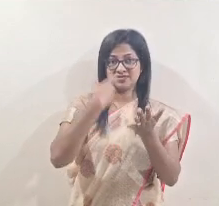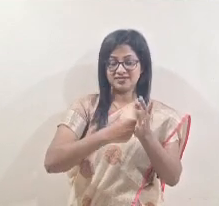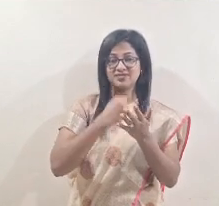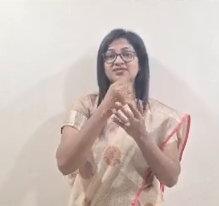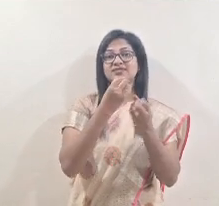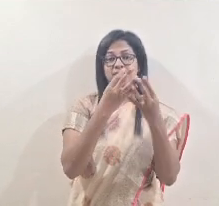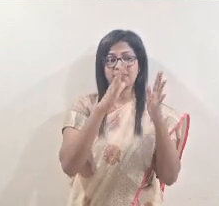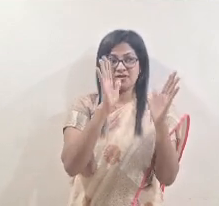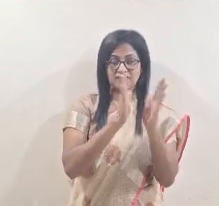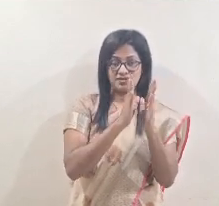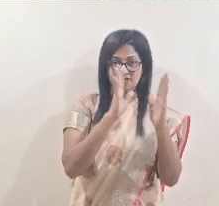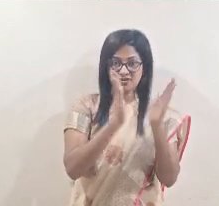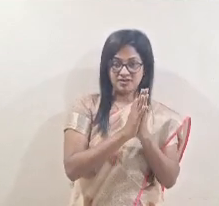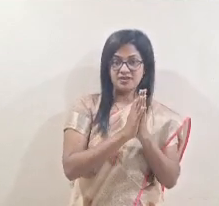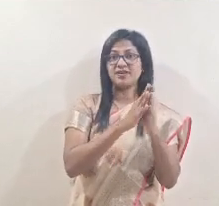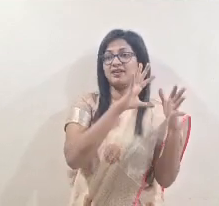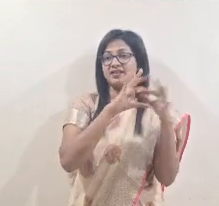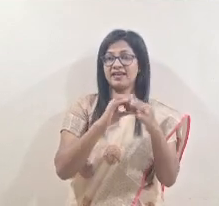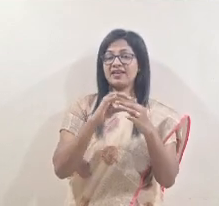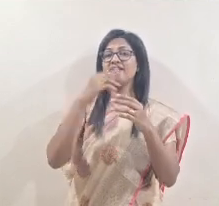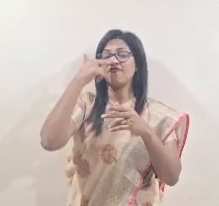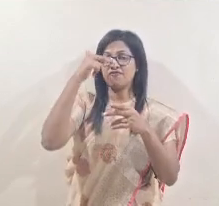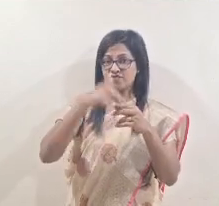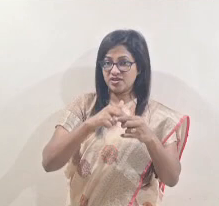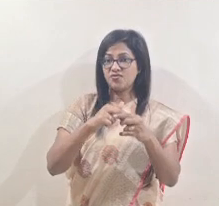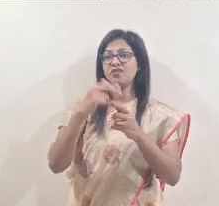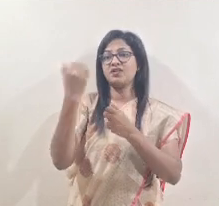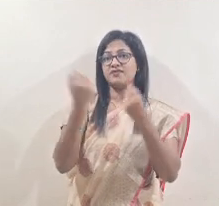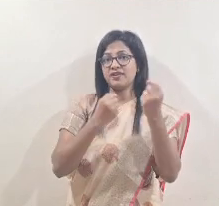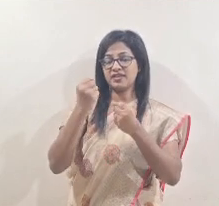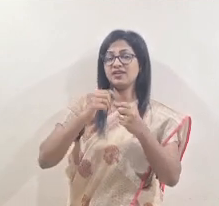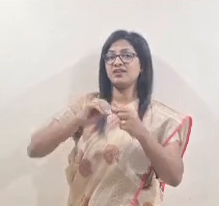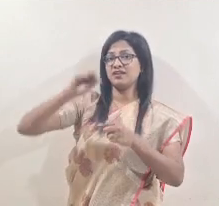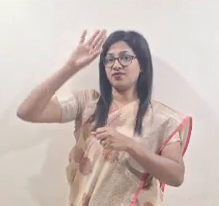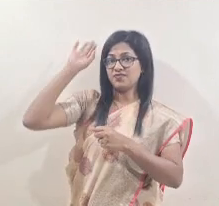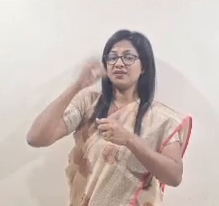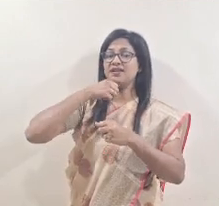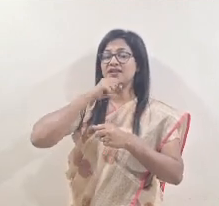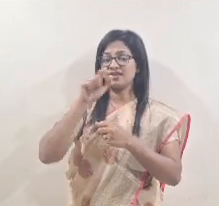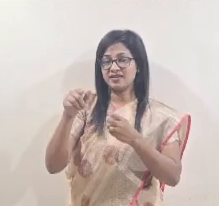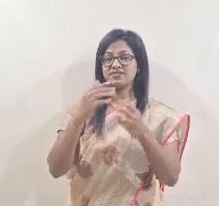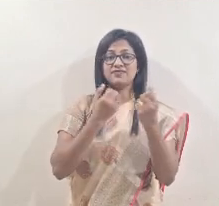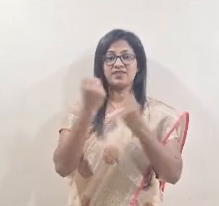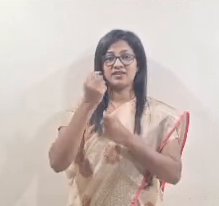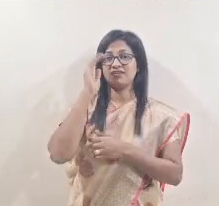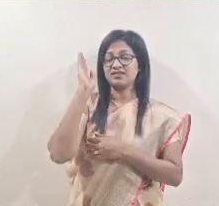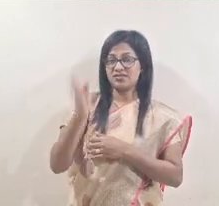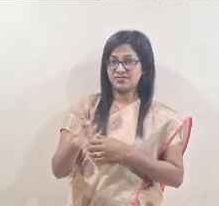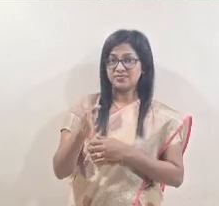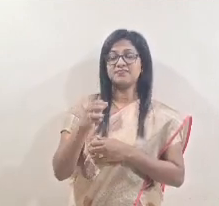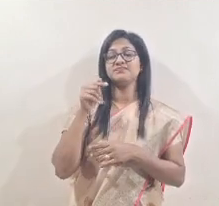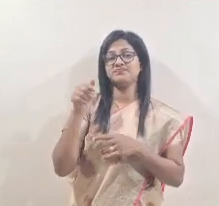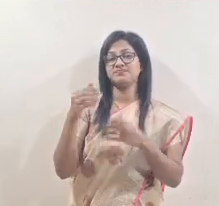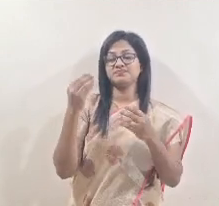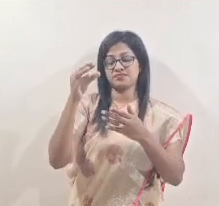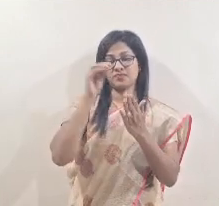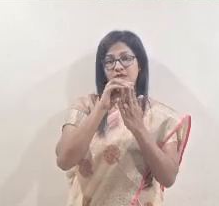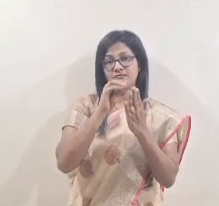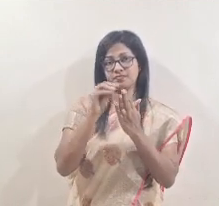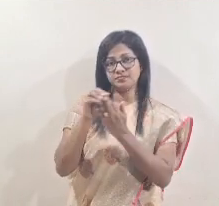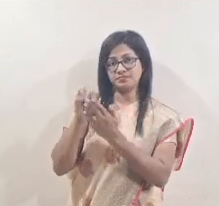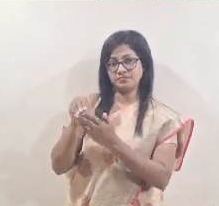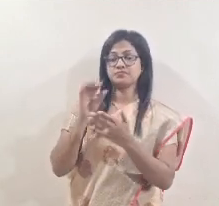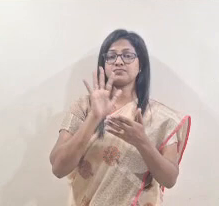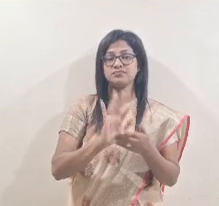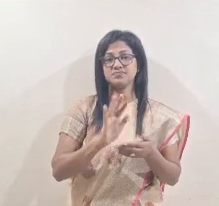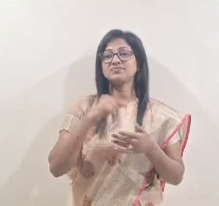they are being classified into based on the fuel type, vehicle type, and the phasing out age of the vehicle. And the vehicle kilometer traveled by that vehicle are being noted. And